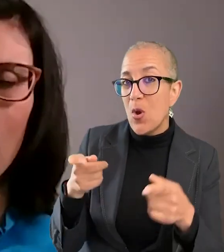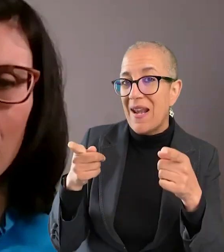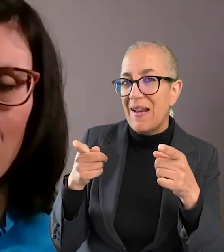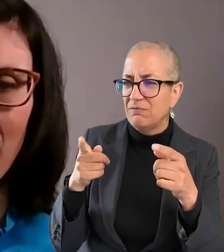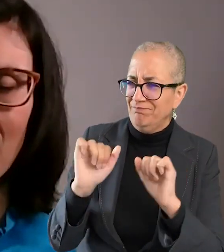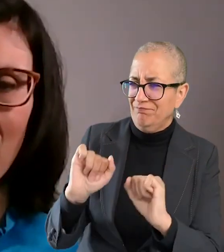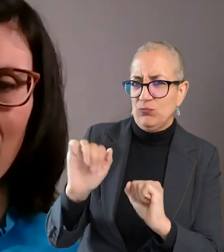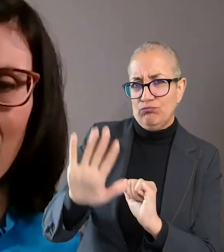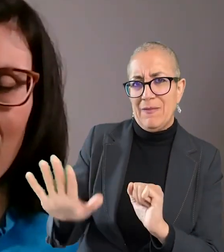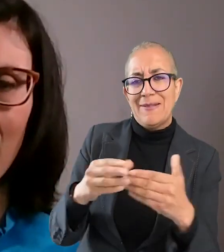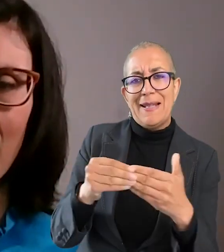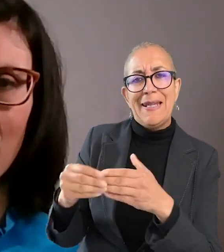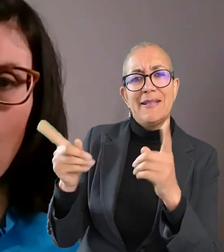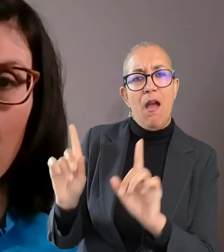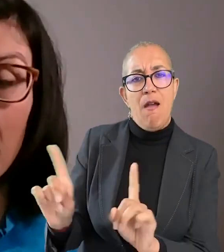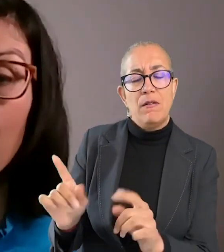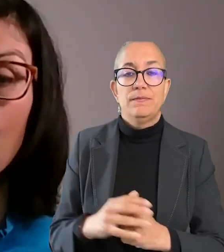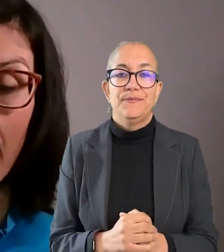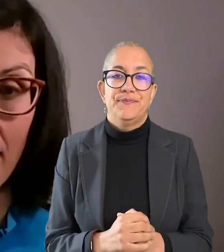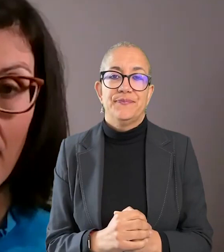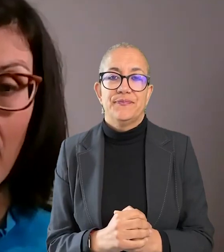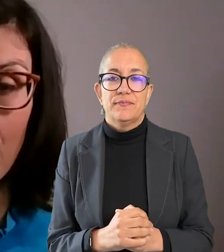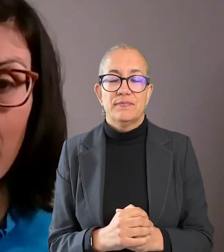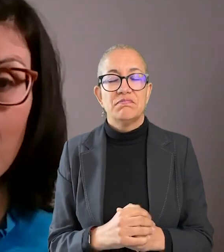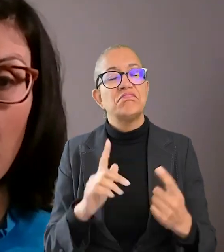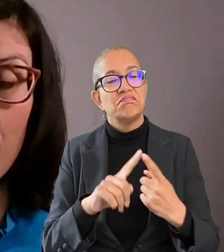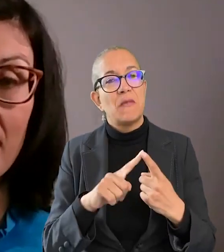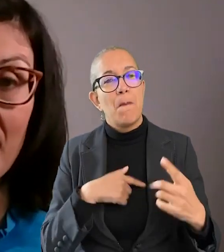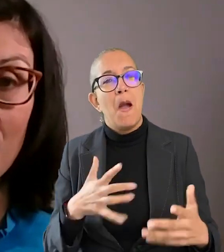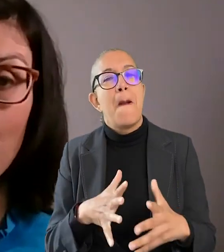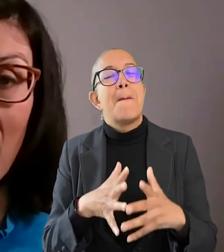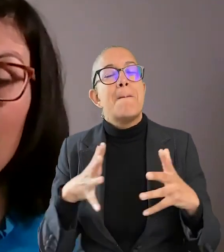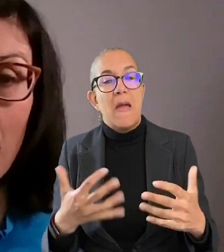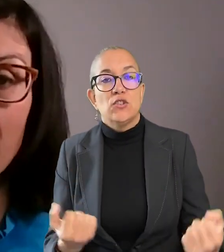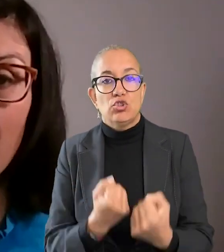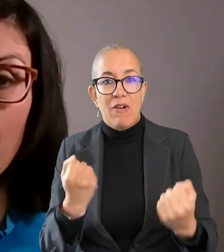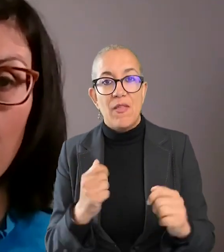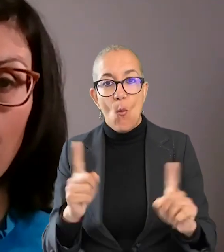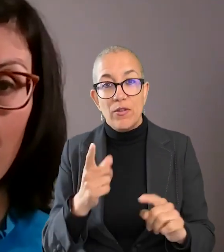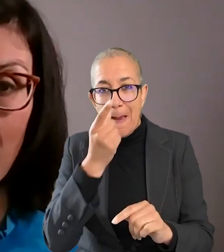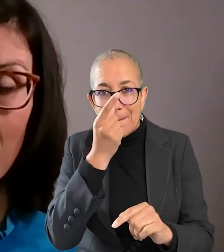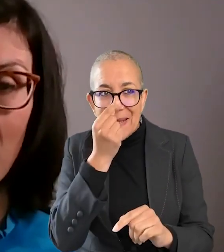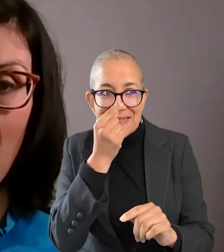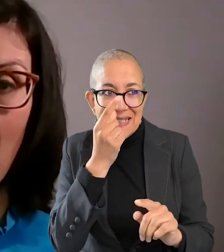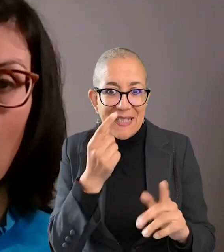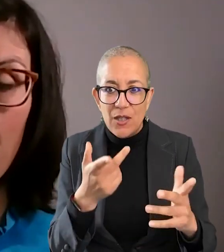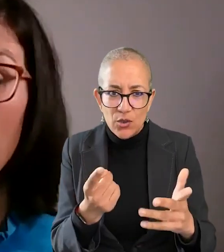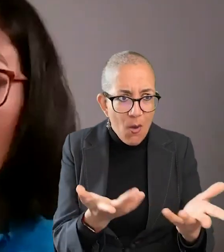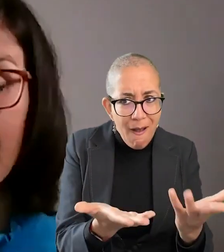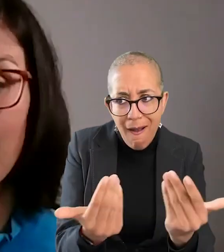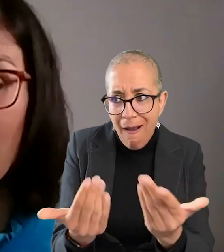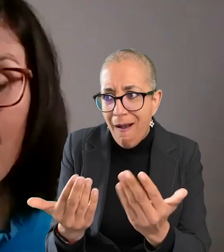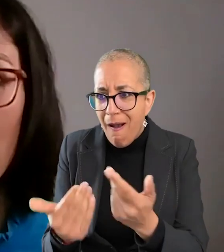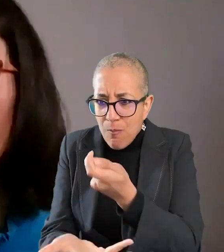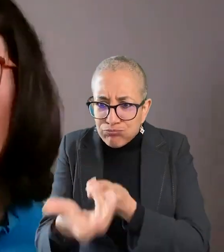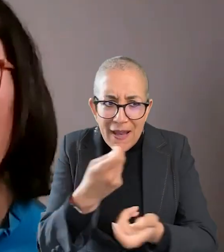Well, one of the things that I think is my biggest strength actually is my ability to bring out the best in the people around me. It's what